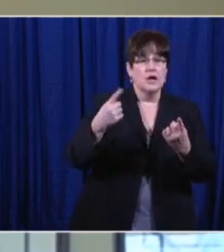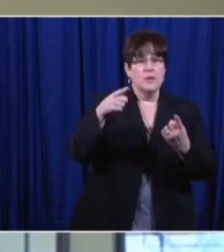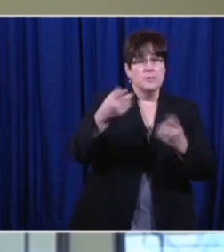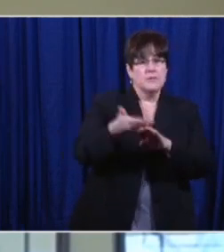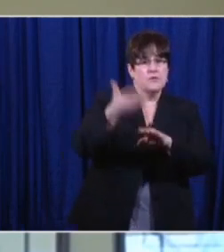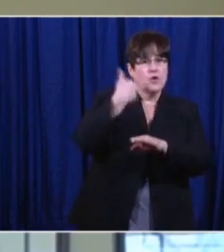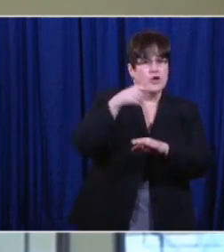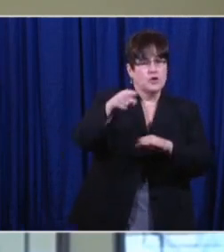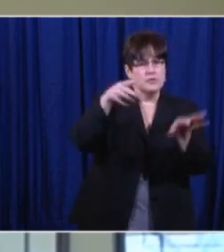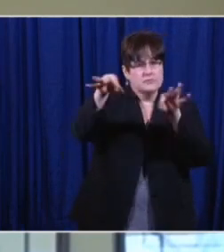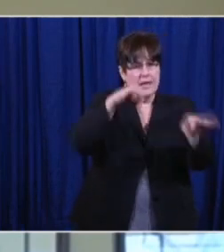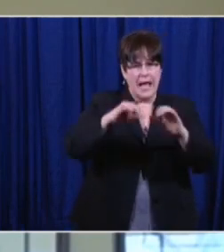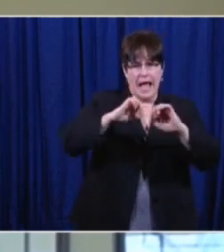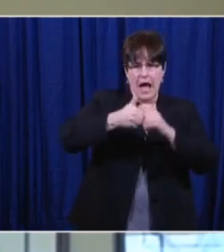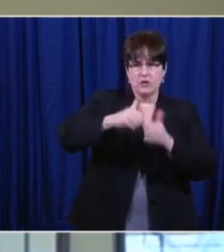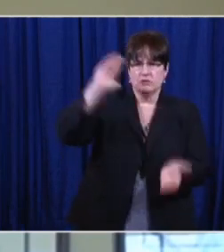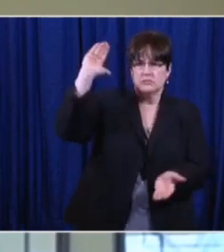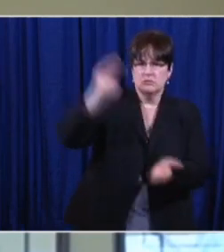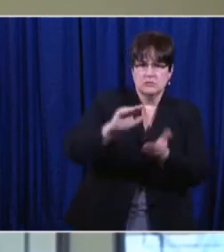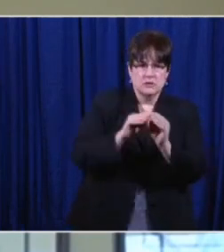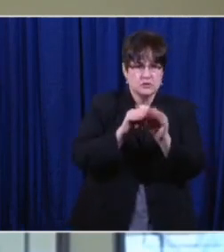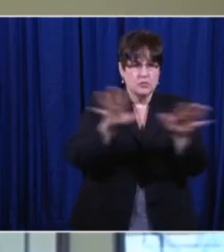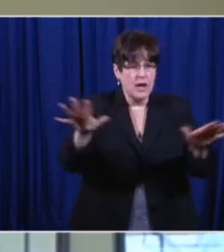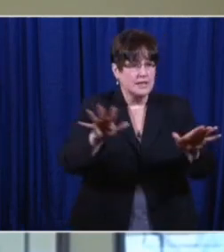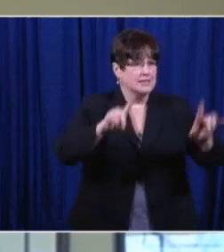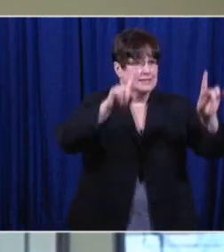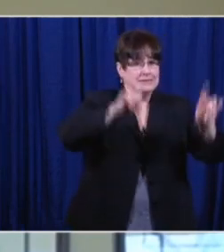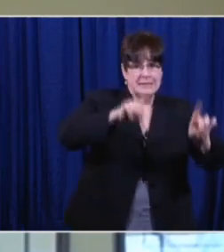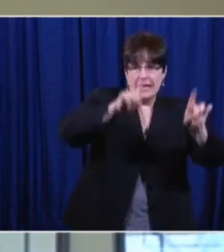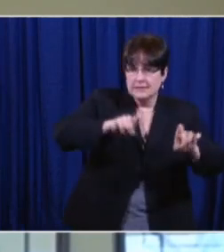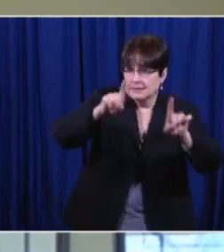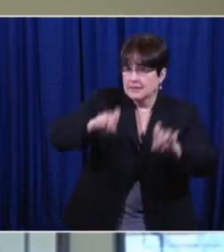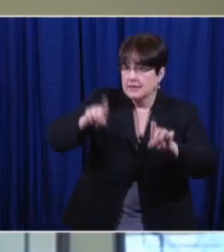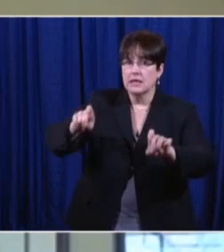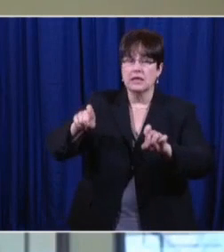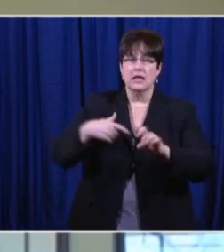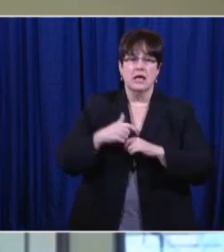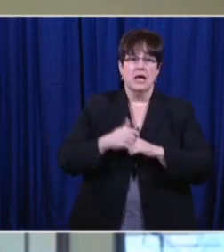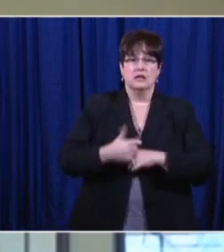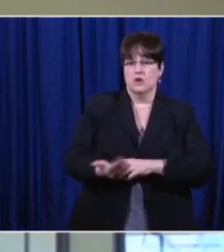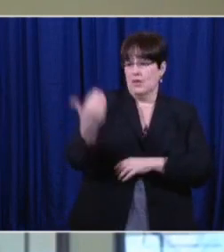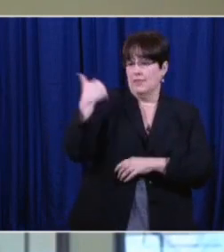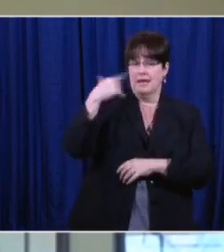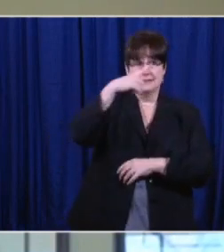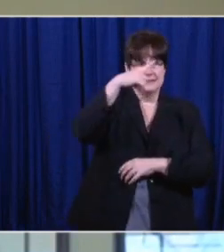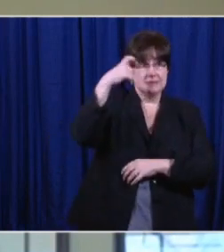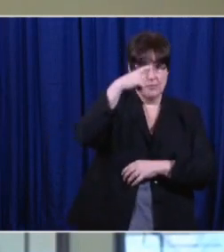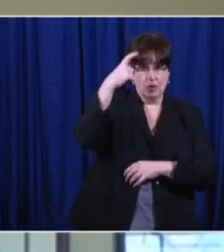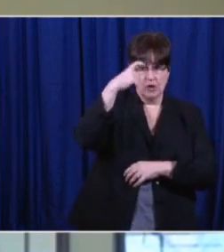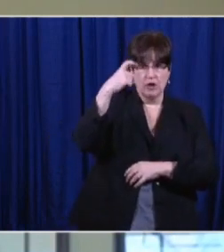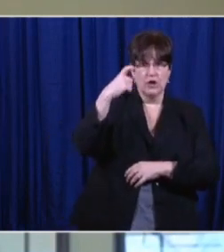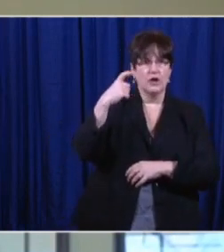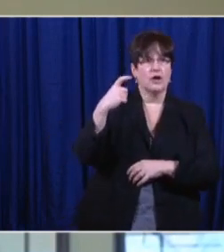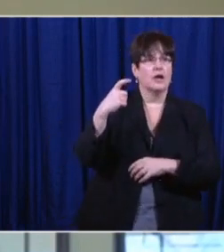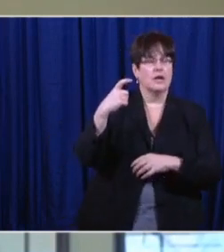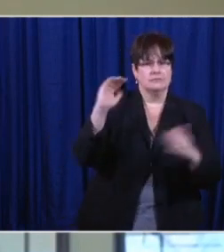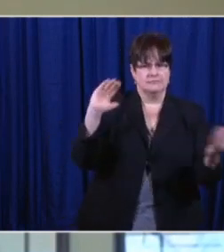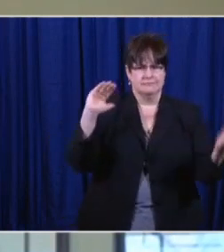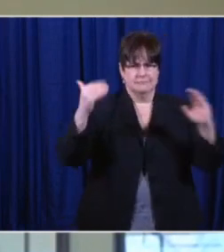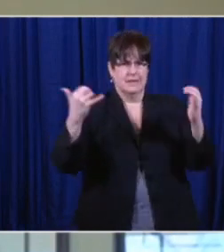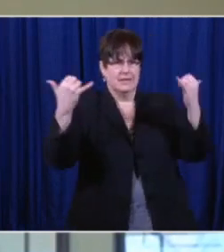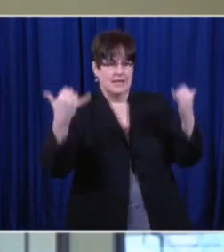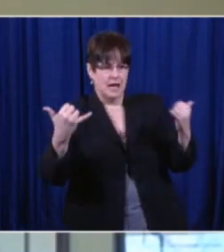contact tracing. We're much, much higher than we were in the summer during the last wave, and hearing reports that many maybe